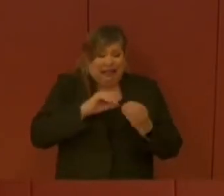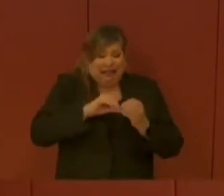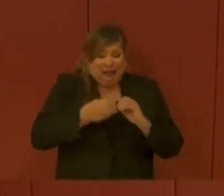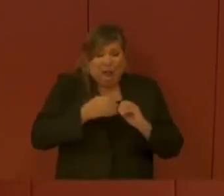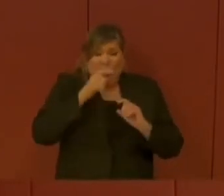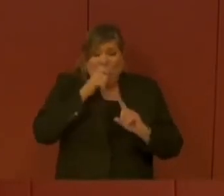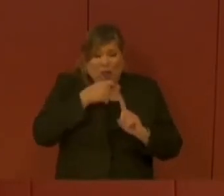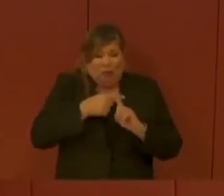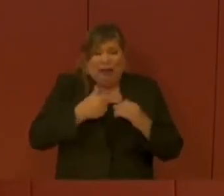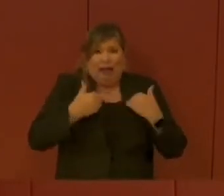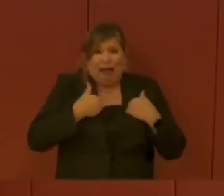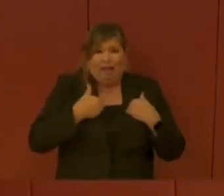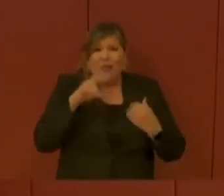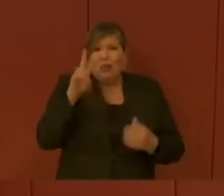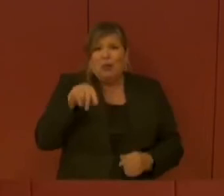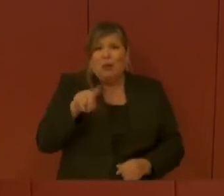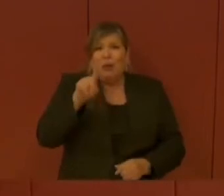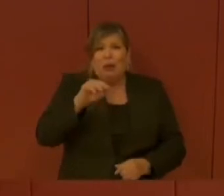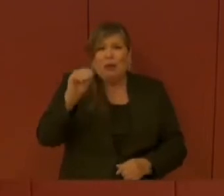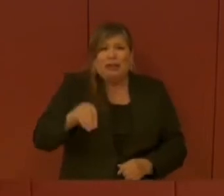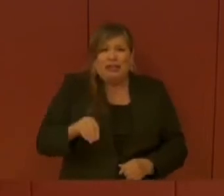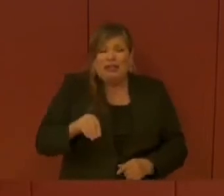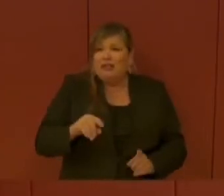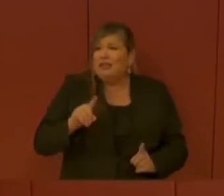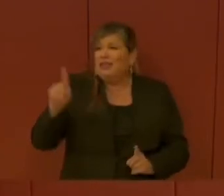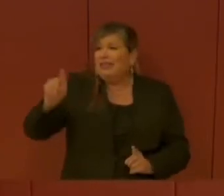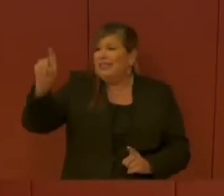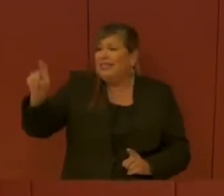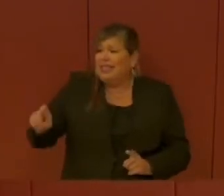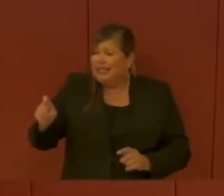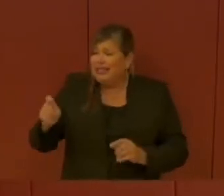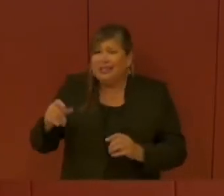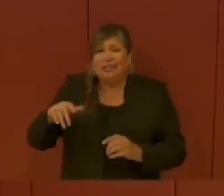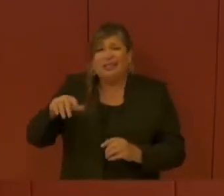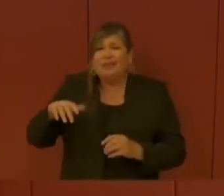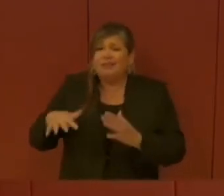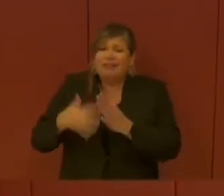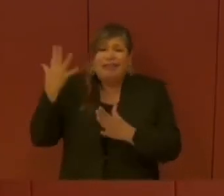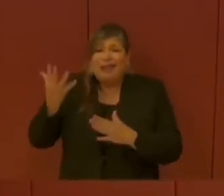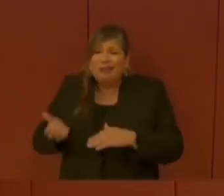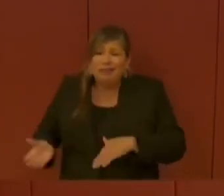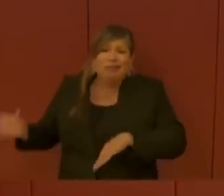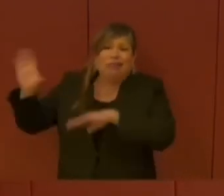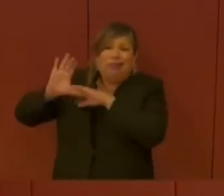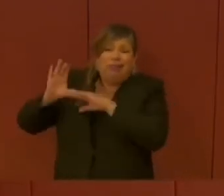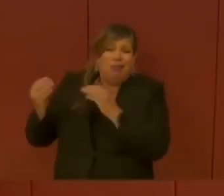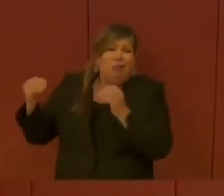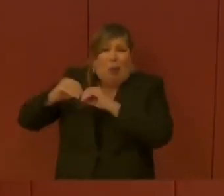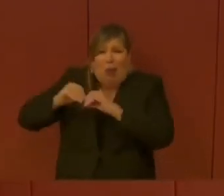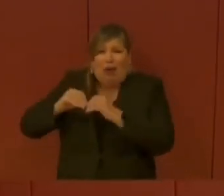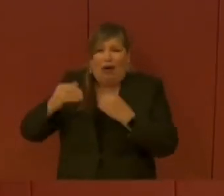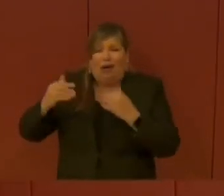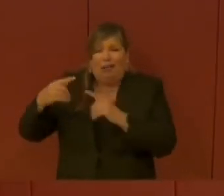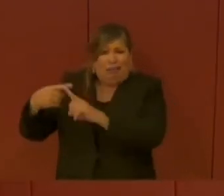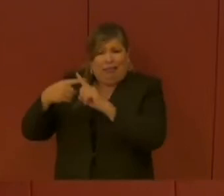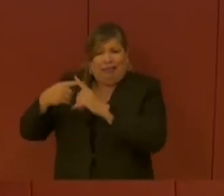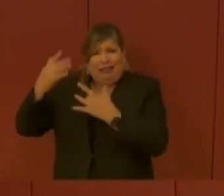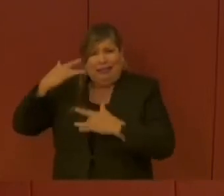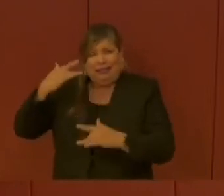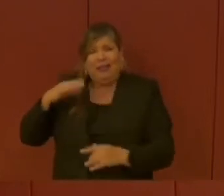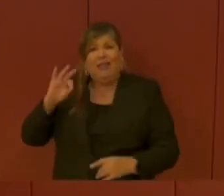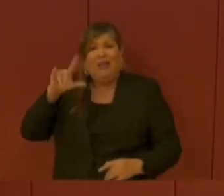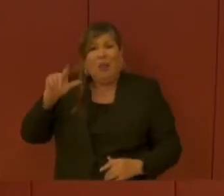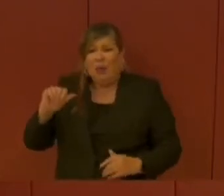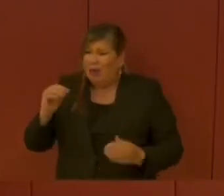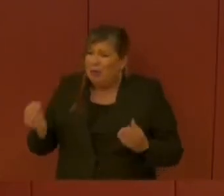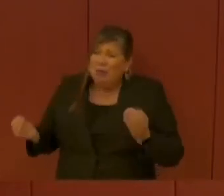times California. Four times in Florida and some of these states. You know, this is not the time to spike the